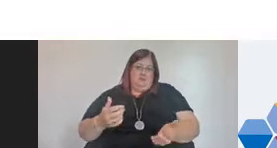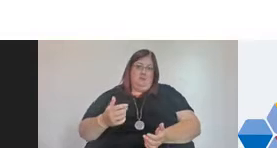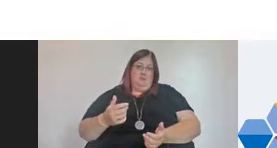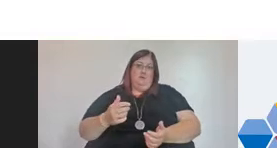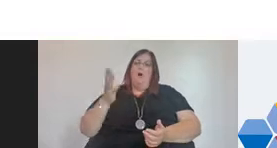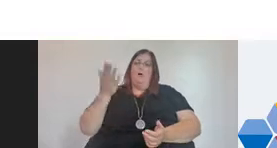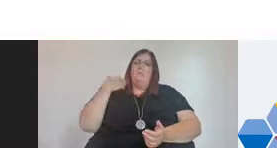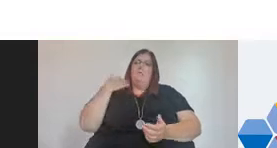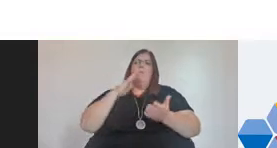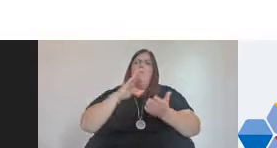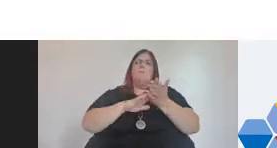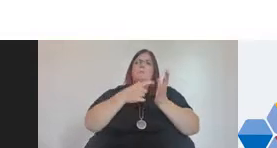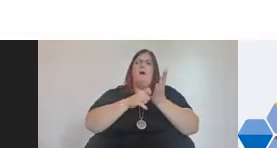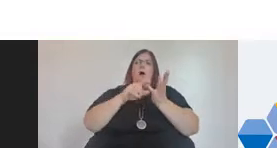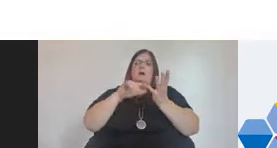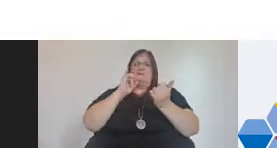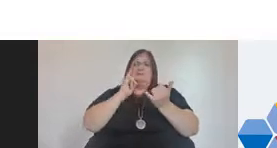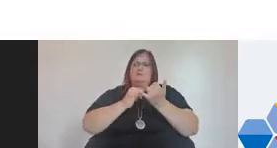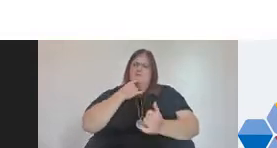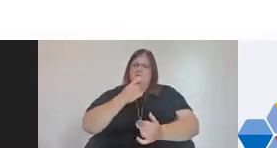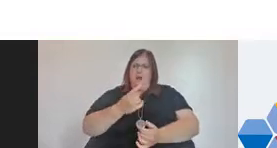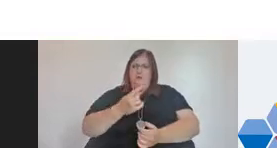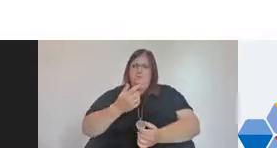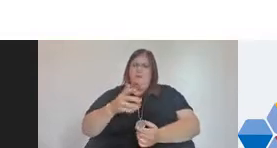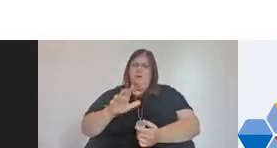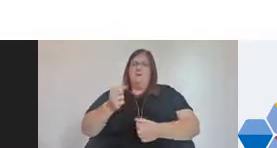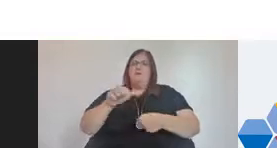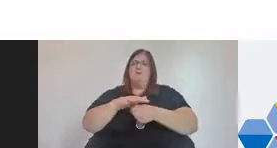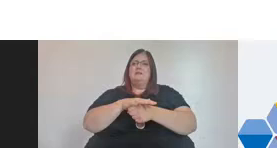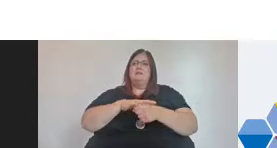referred to, we had a situation where different